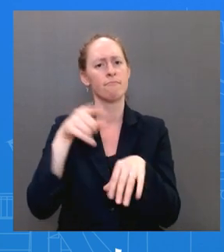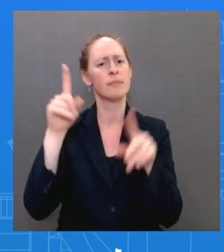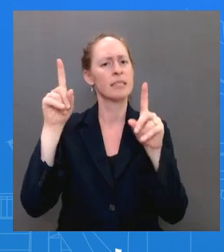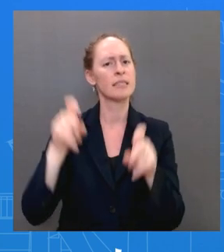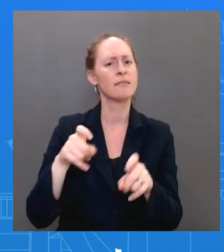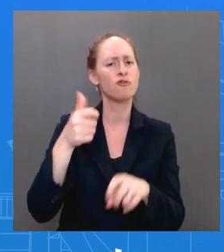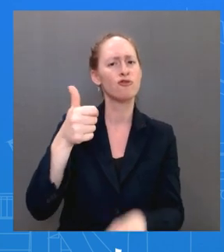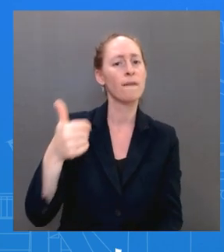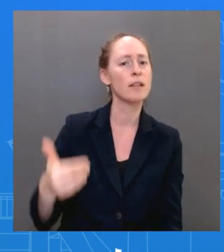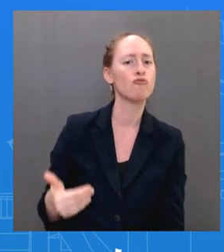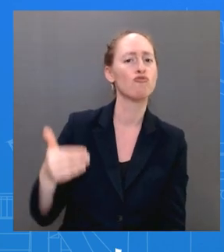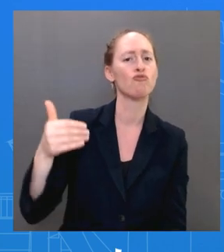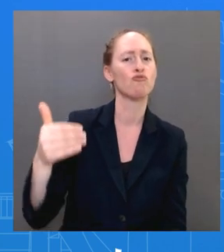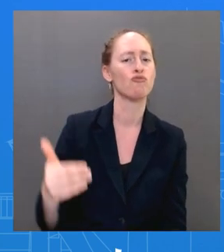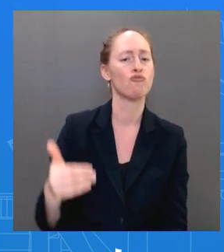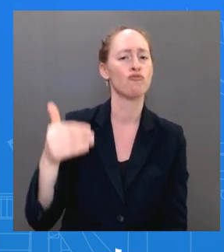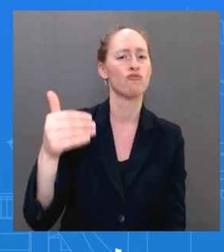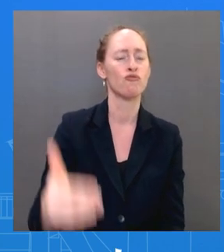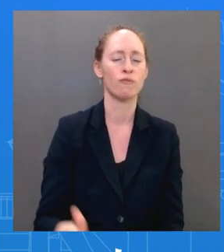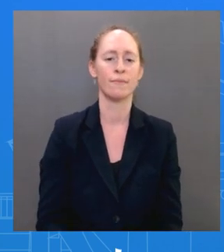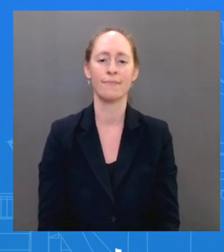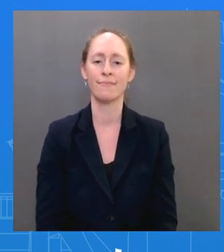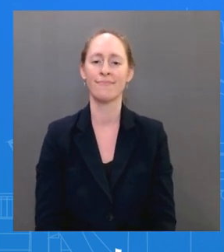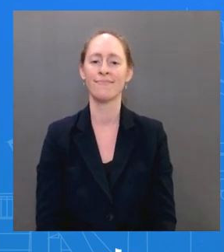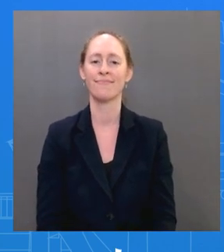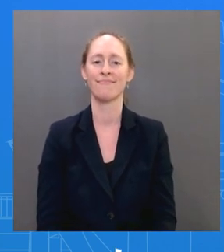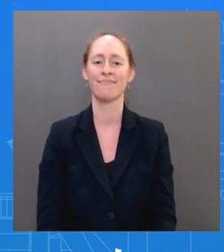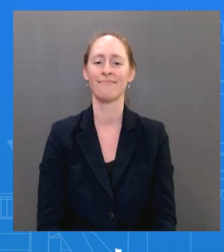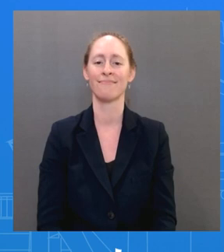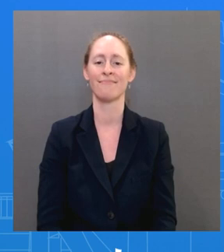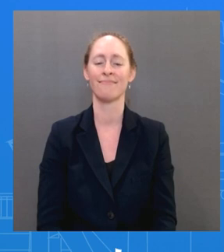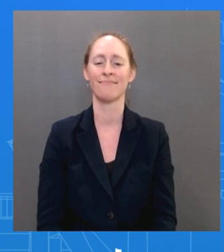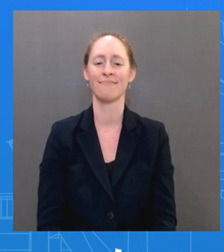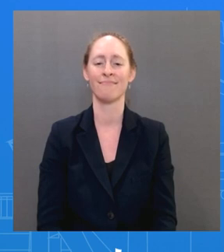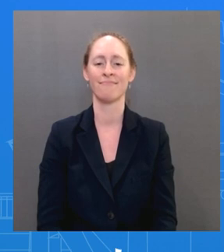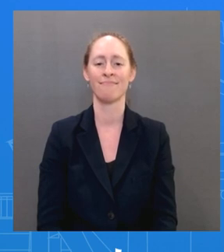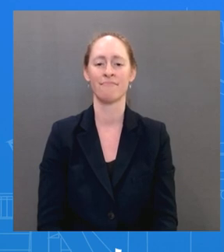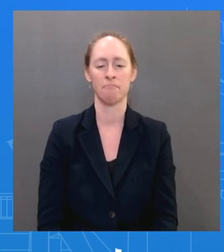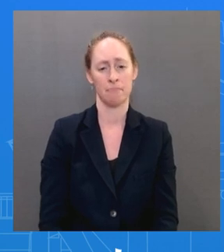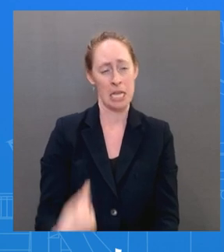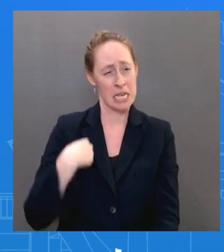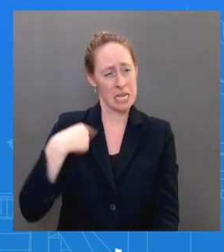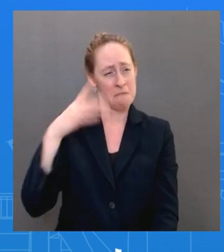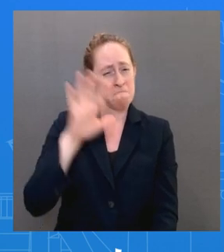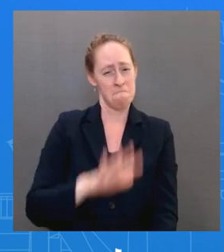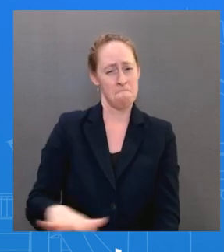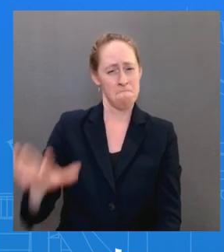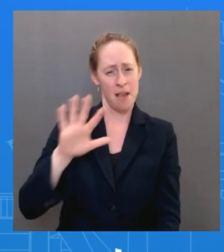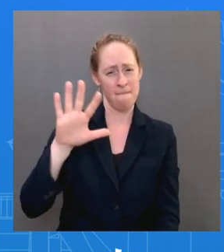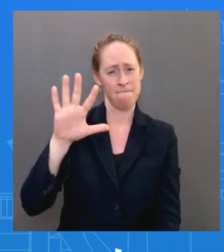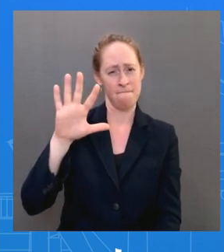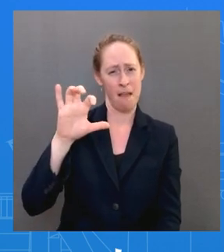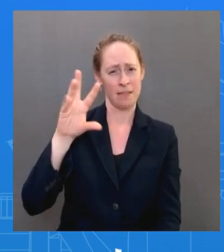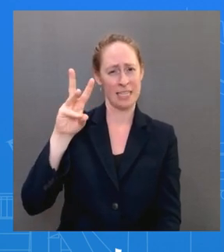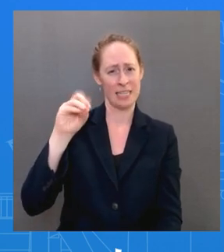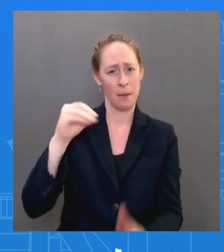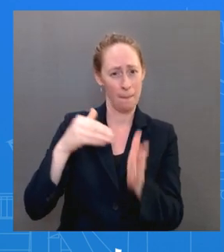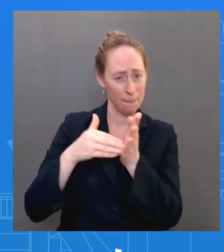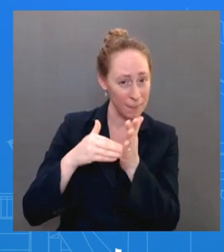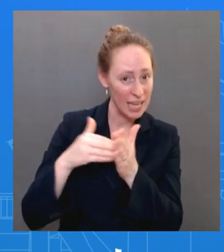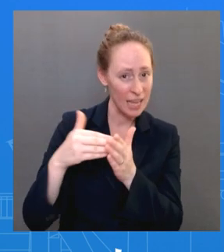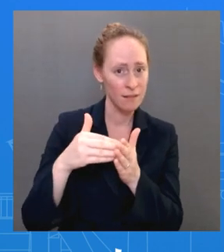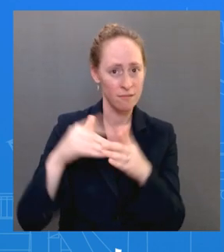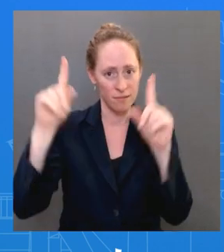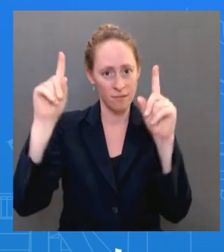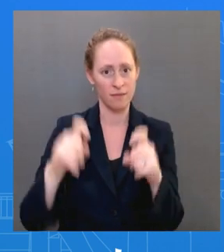We've sent out 560 million tests, I believe, if that number is right. I think it's 560 million tests to Americans directly for free from